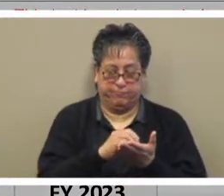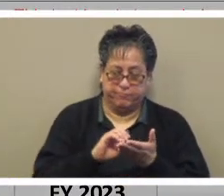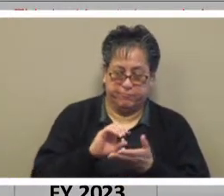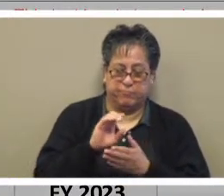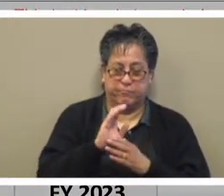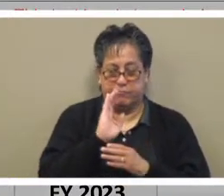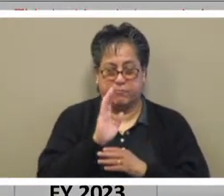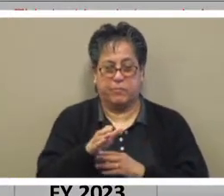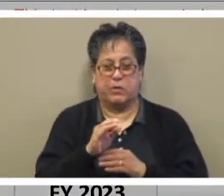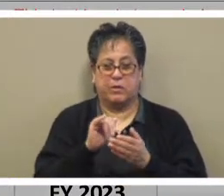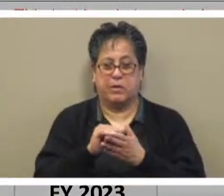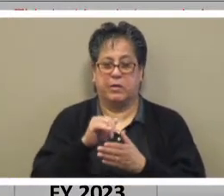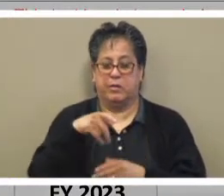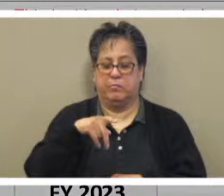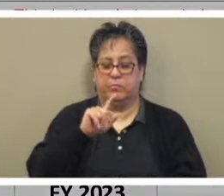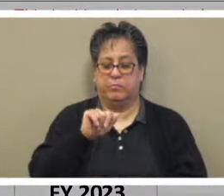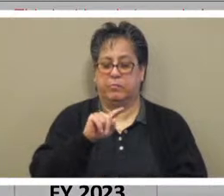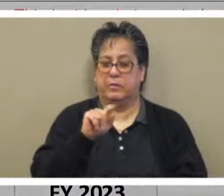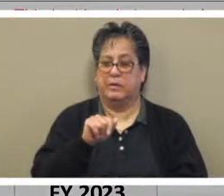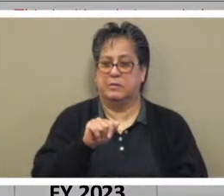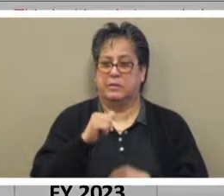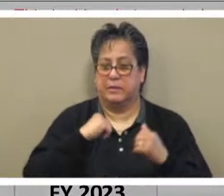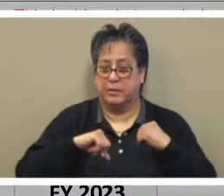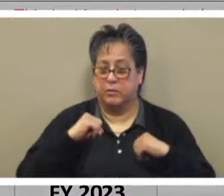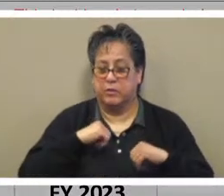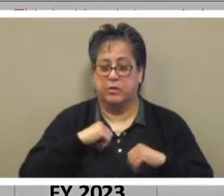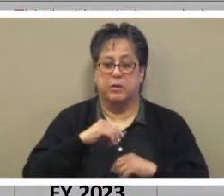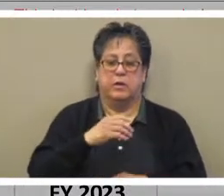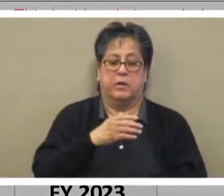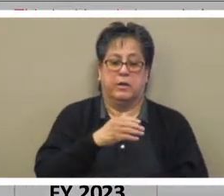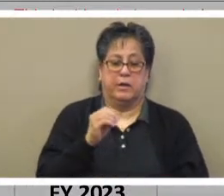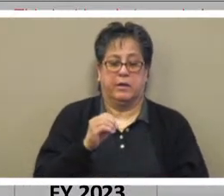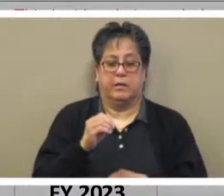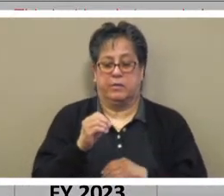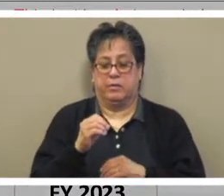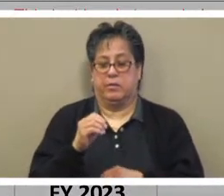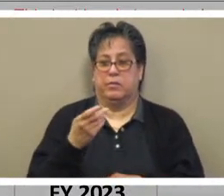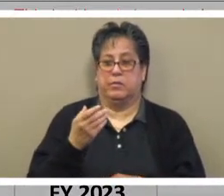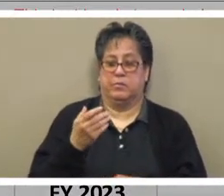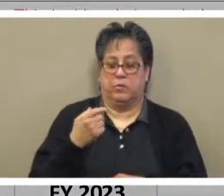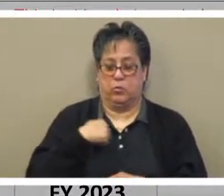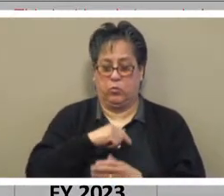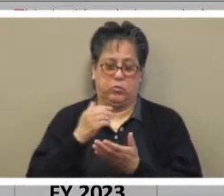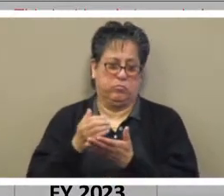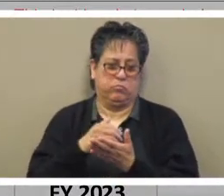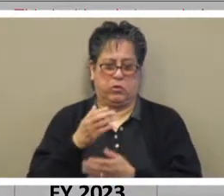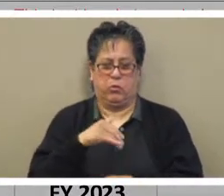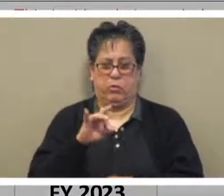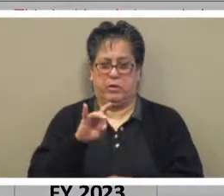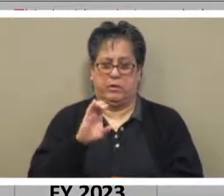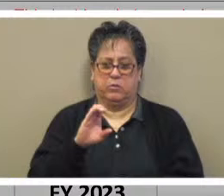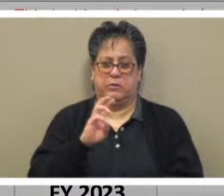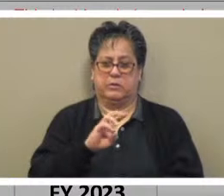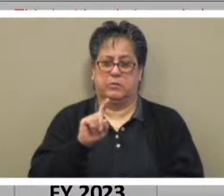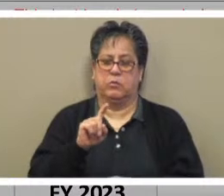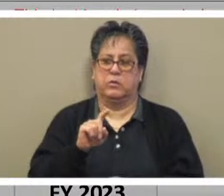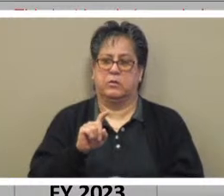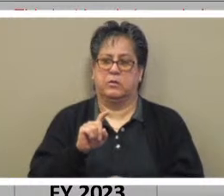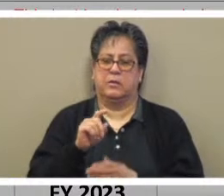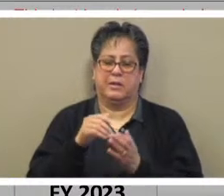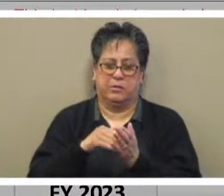narrative, the text at the bottom is from the budget resolution. But in our last fiscal year, we generated about